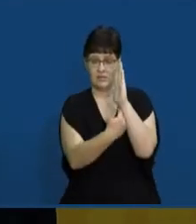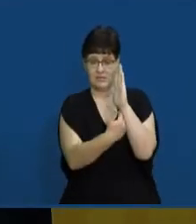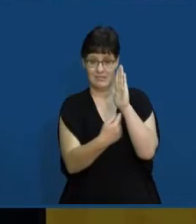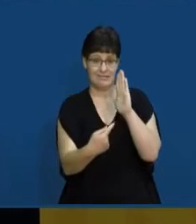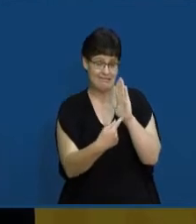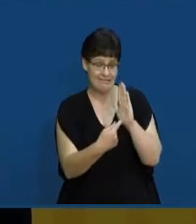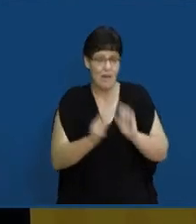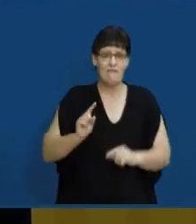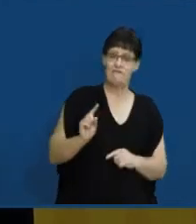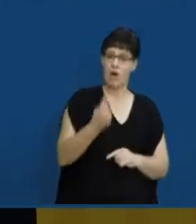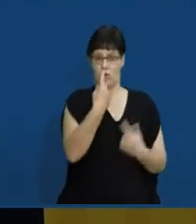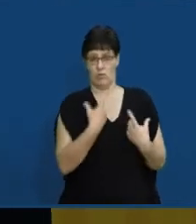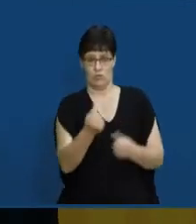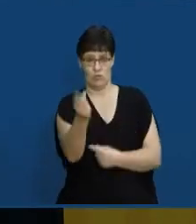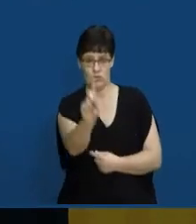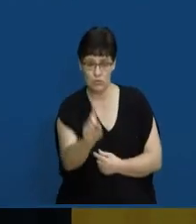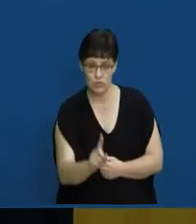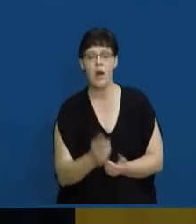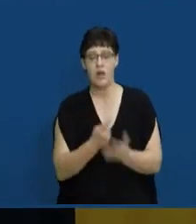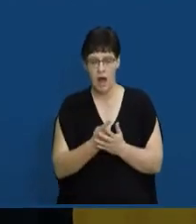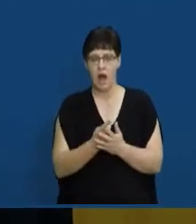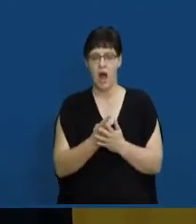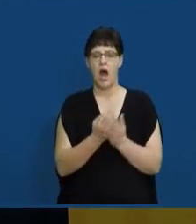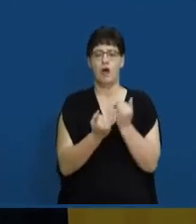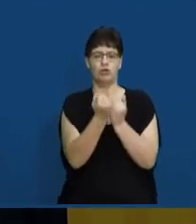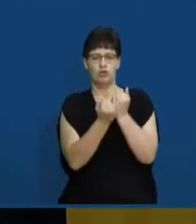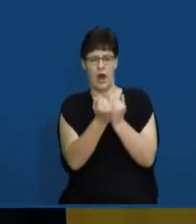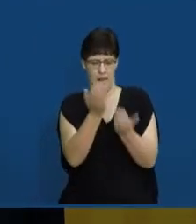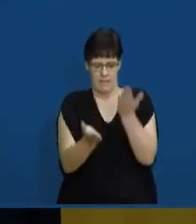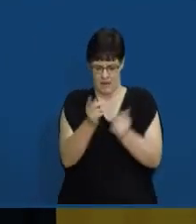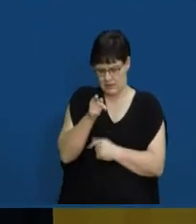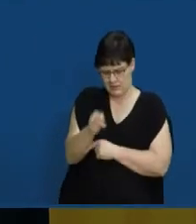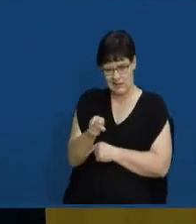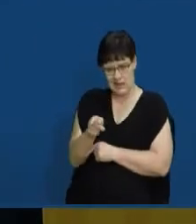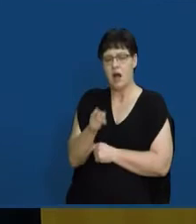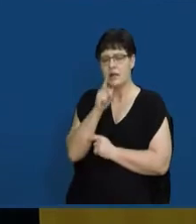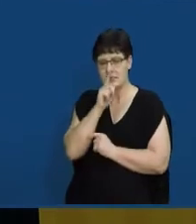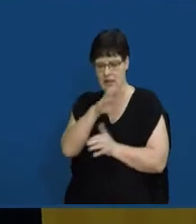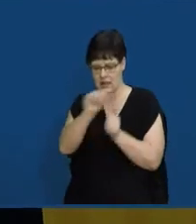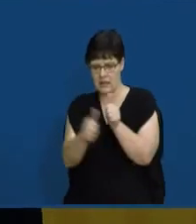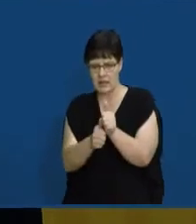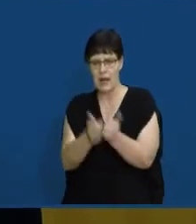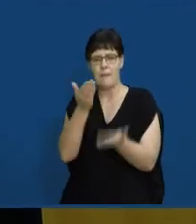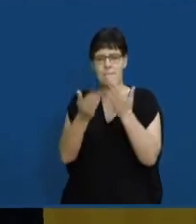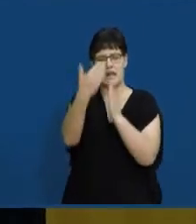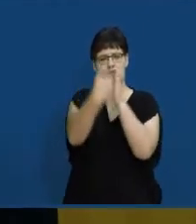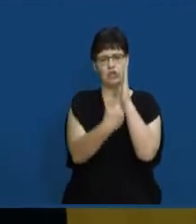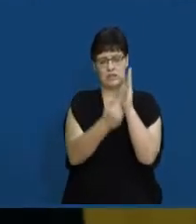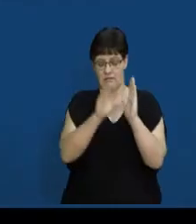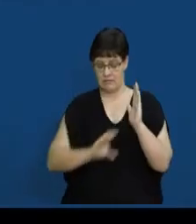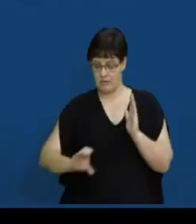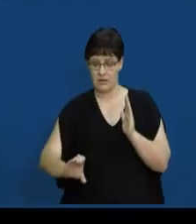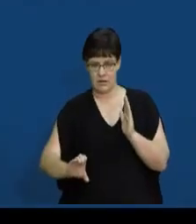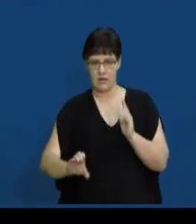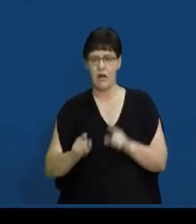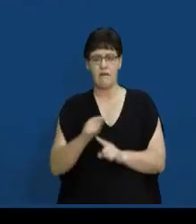that you do is in your trial balance, you go and see under your balance sheet account section if any